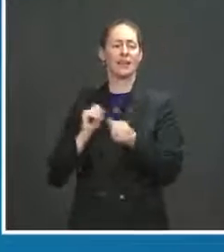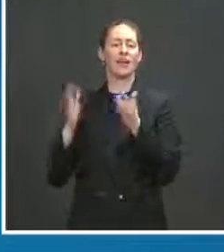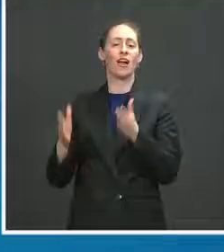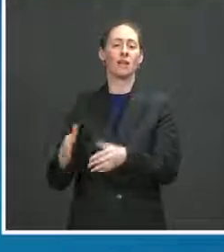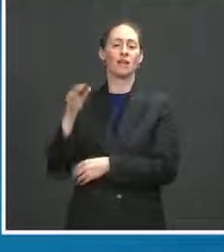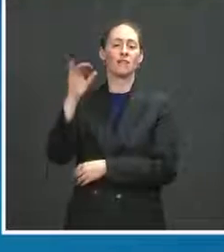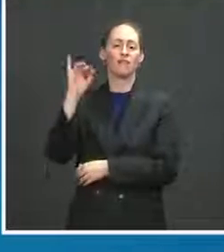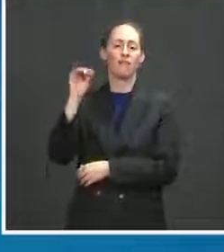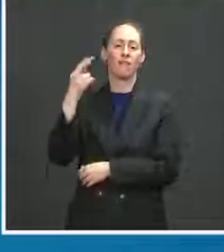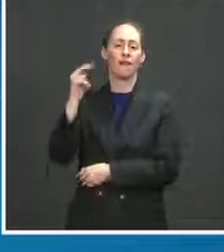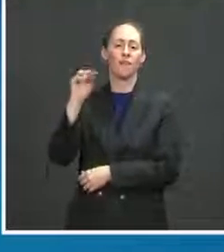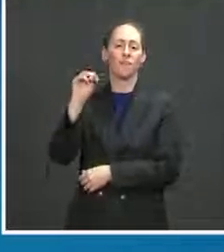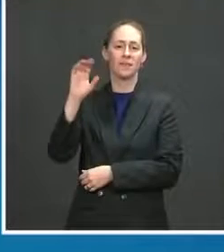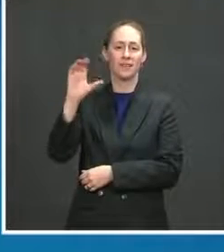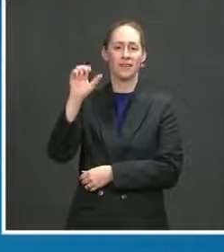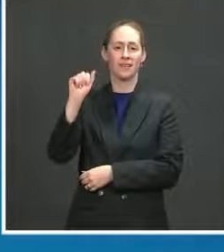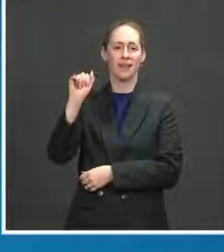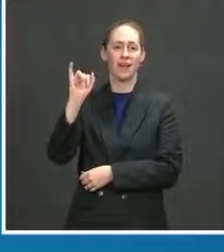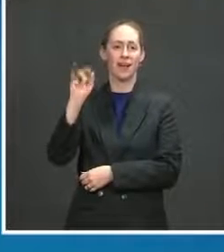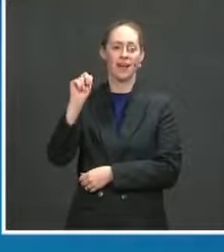And yes.